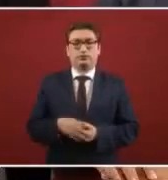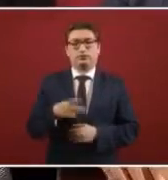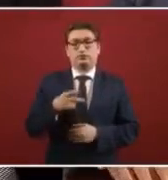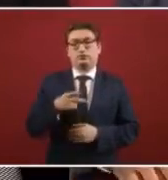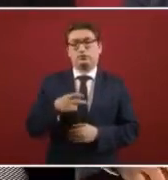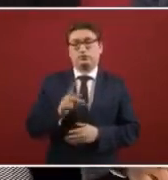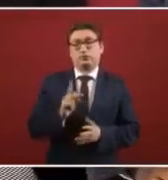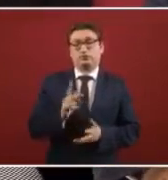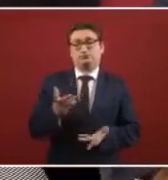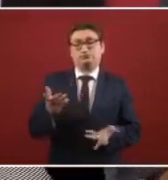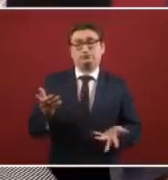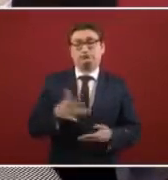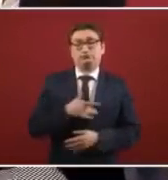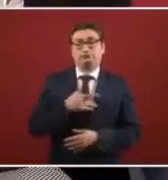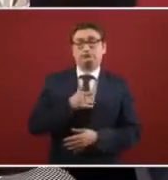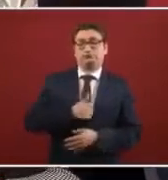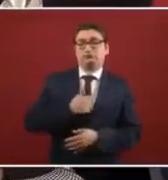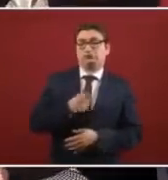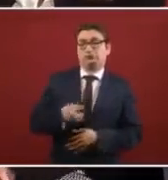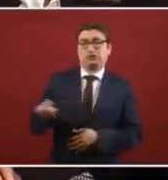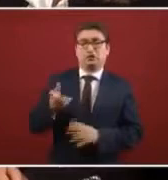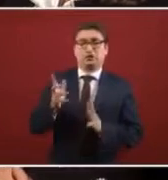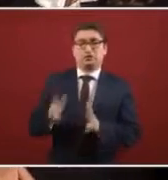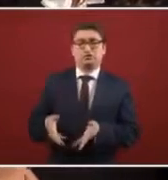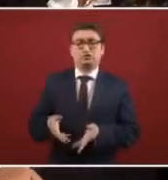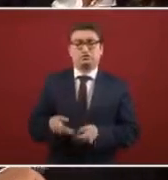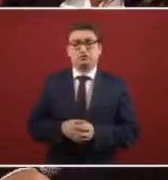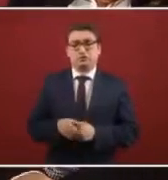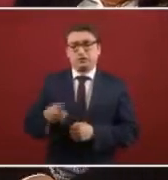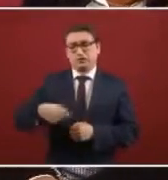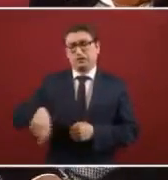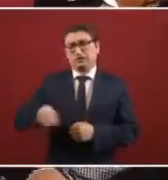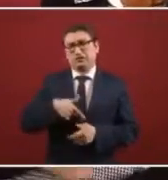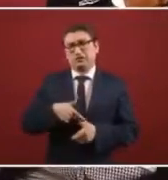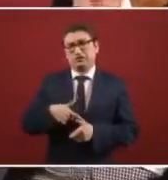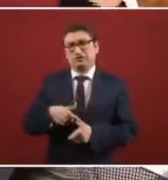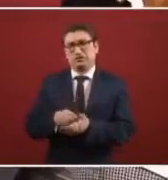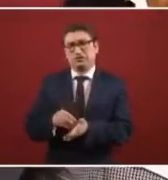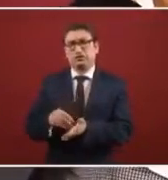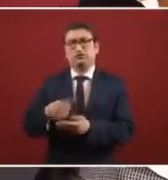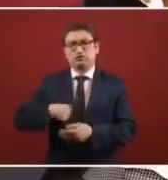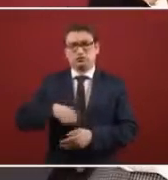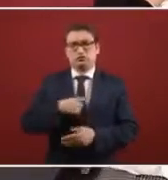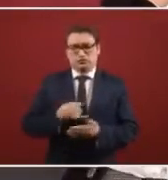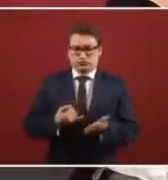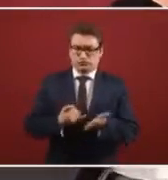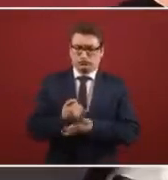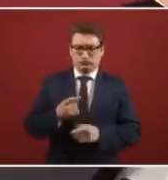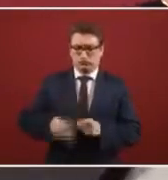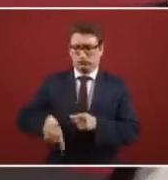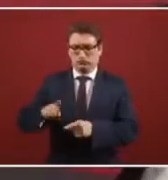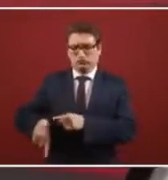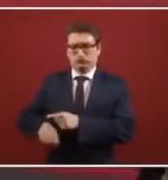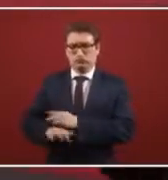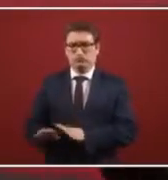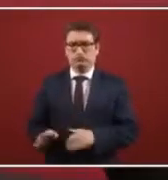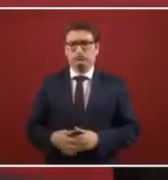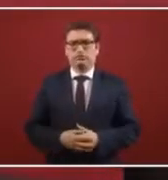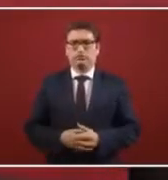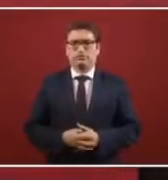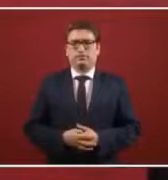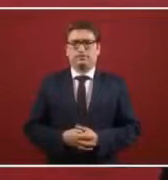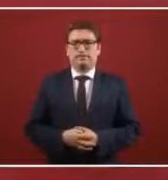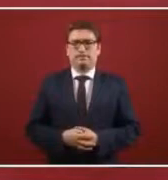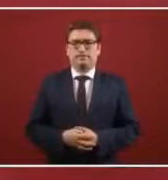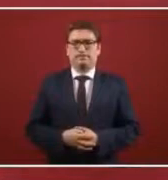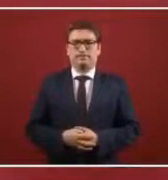lastres These que are han ido quedando. just Estamos decididos a pieces that sacar. have stayed behind, and we